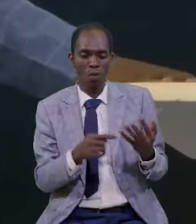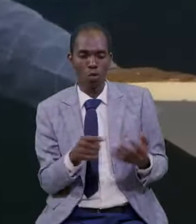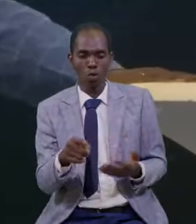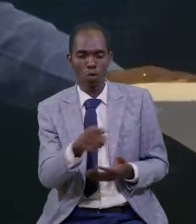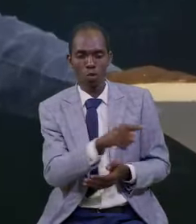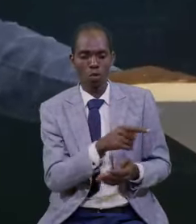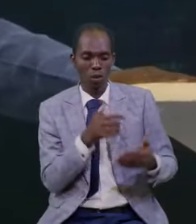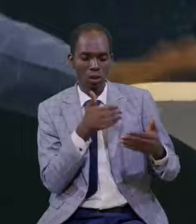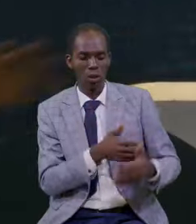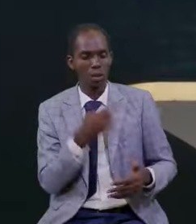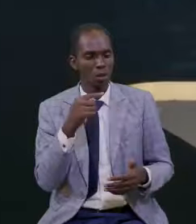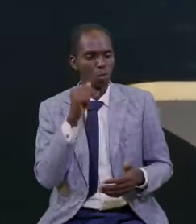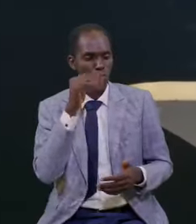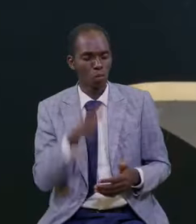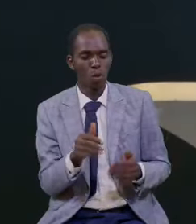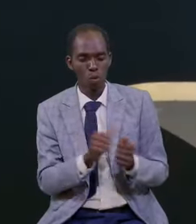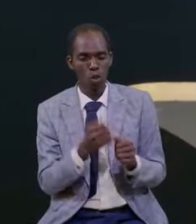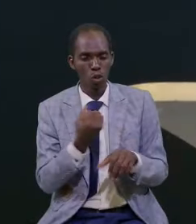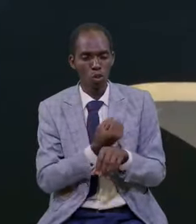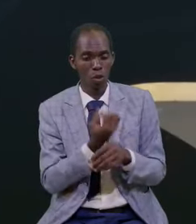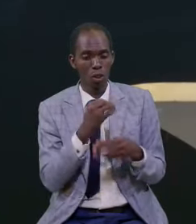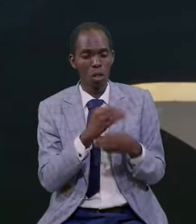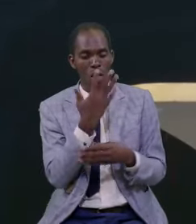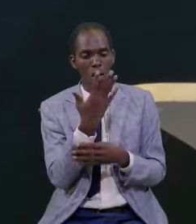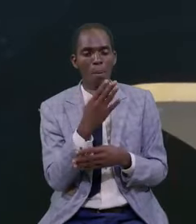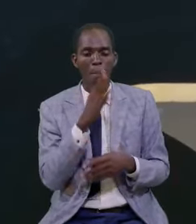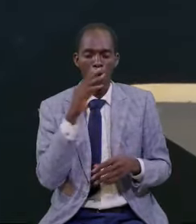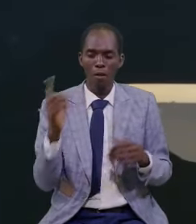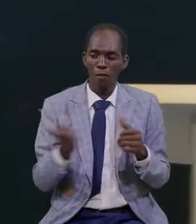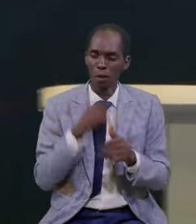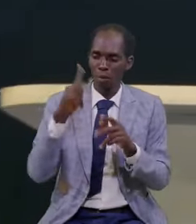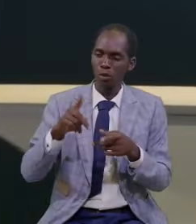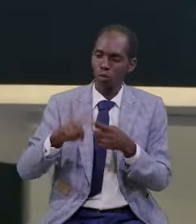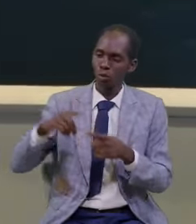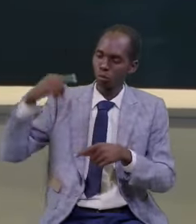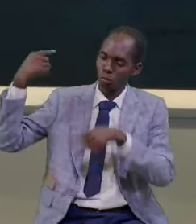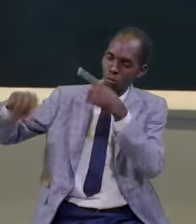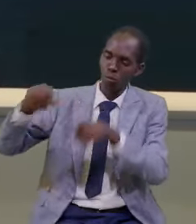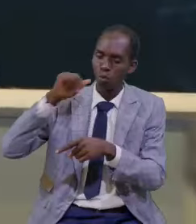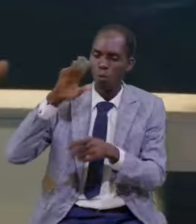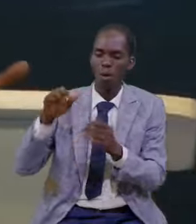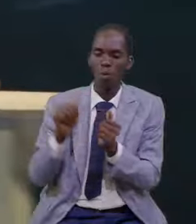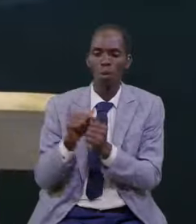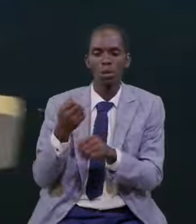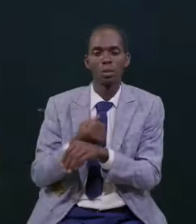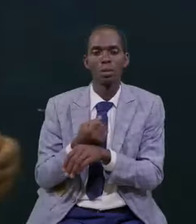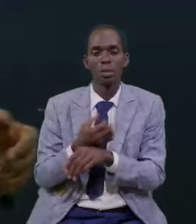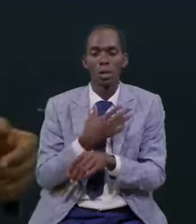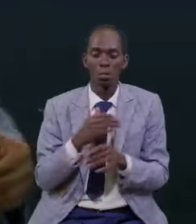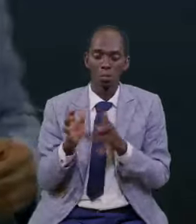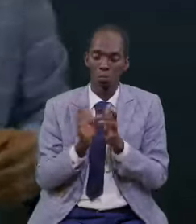first stone and cast at her. And he was writing on the ground. And